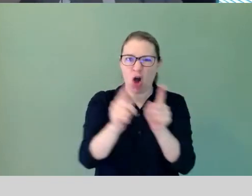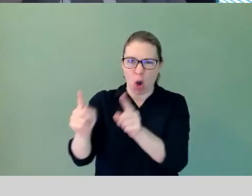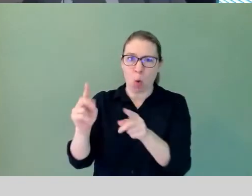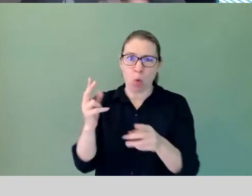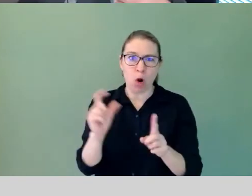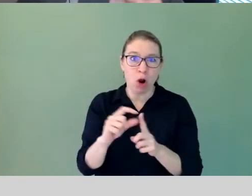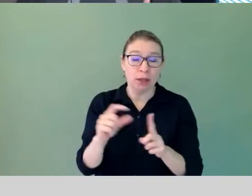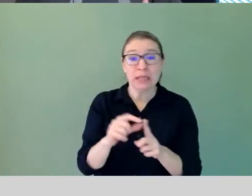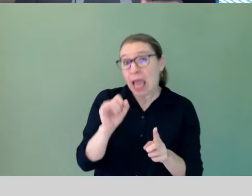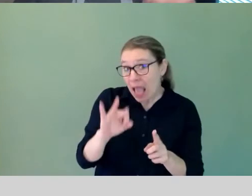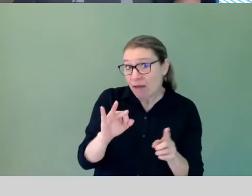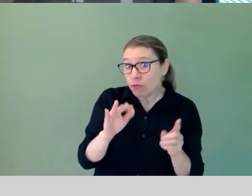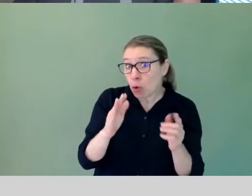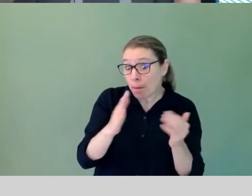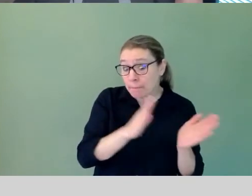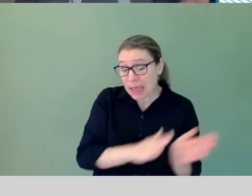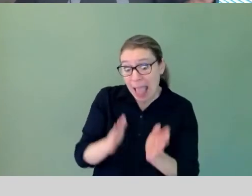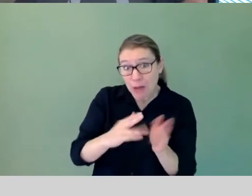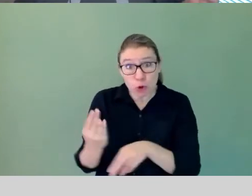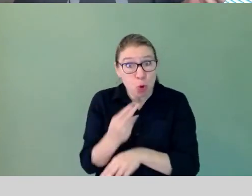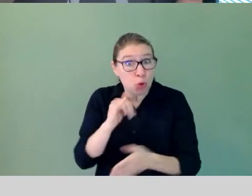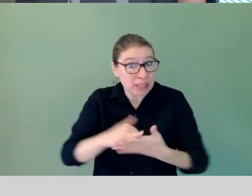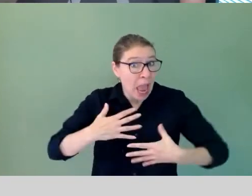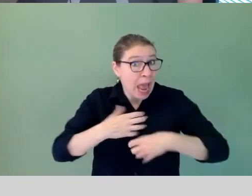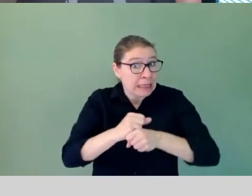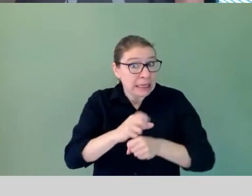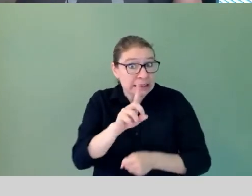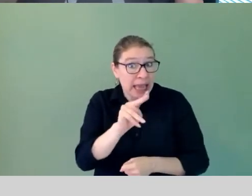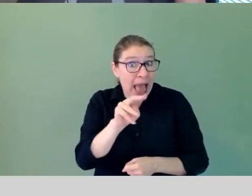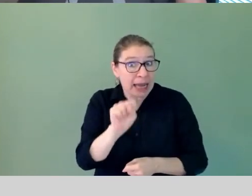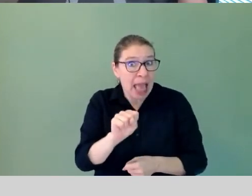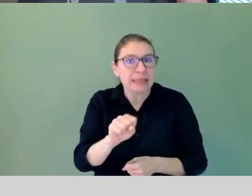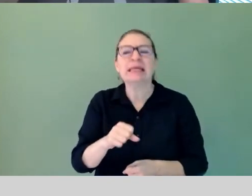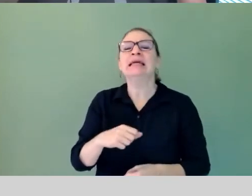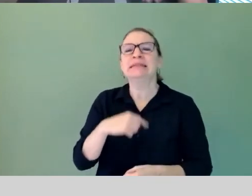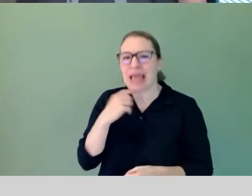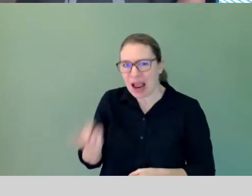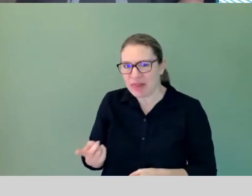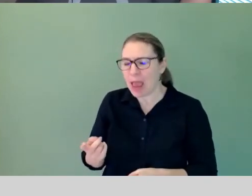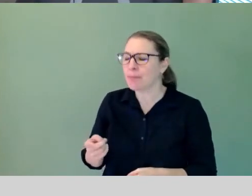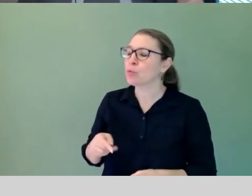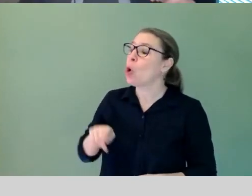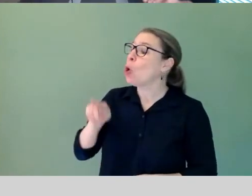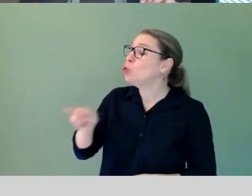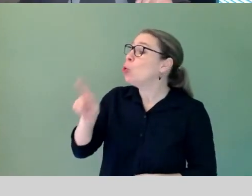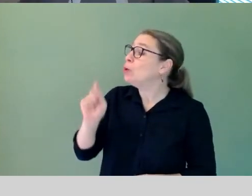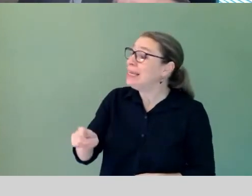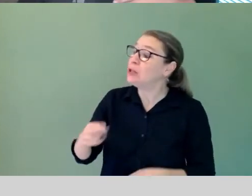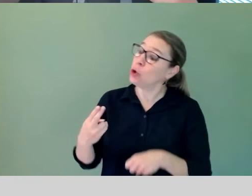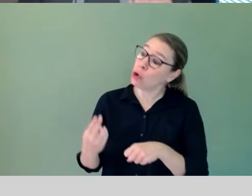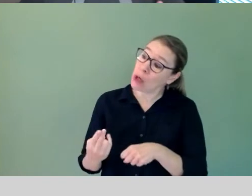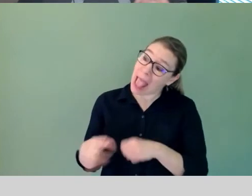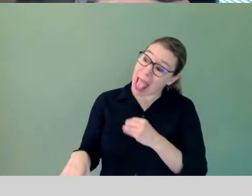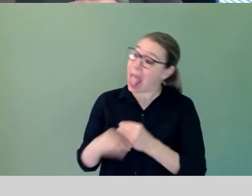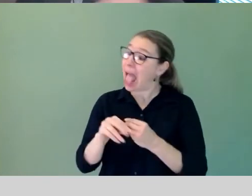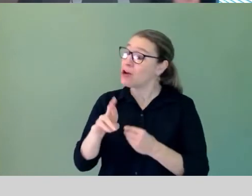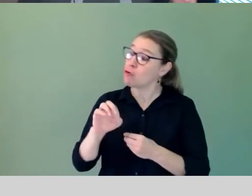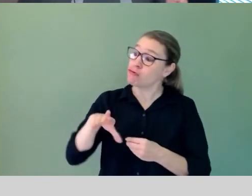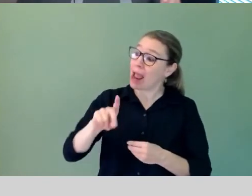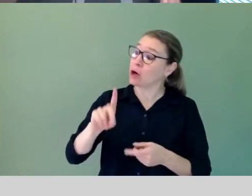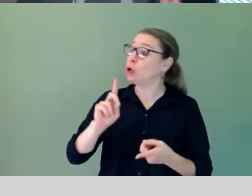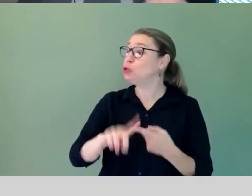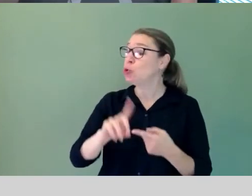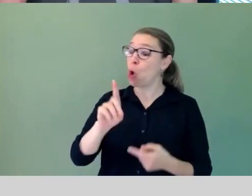for the rest of the documentation, say so. You need to add a record to the domain name system or DNS. We'll refer to the domain name system as DNS for the rest